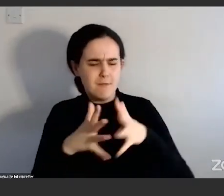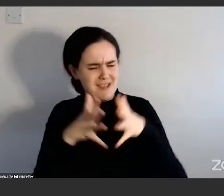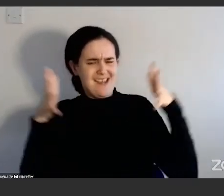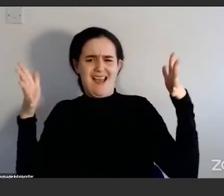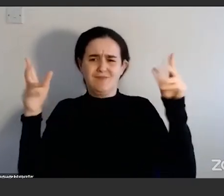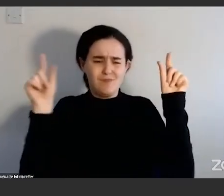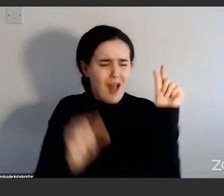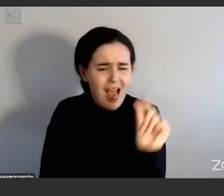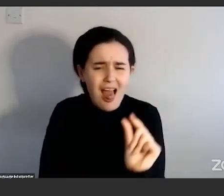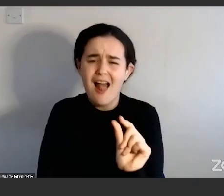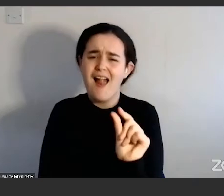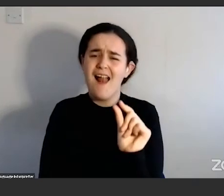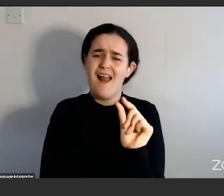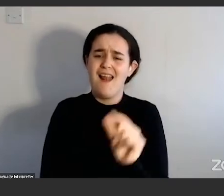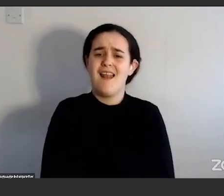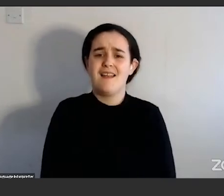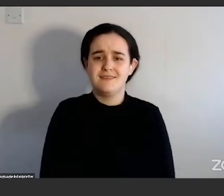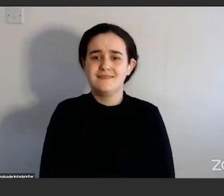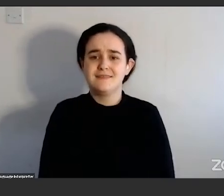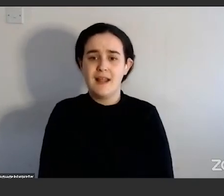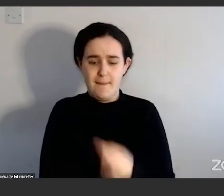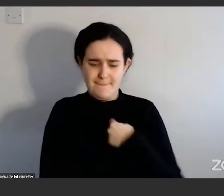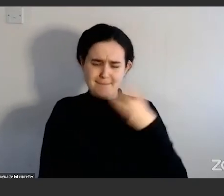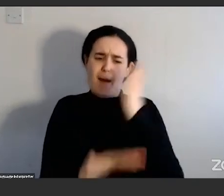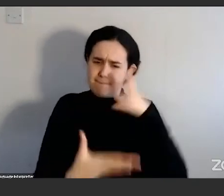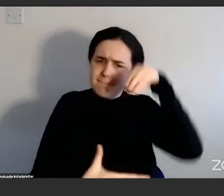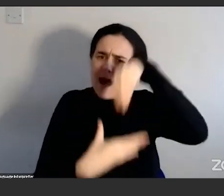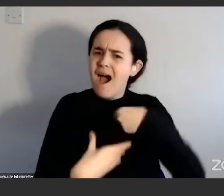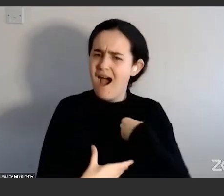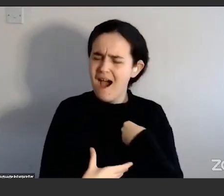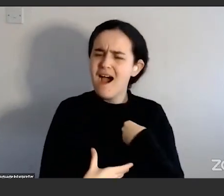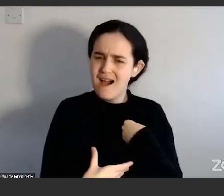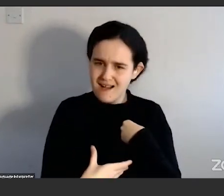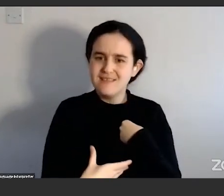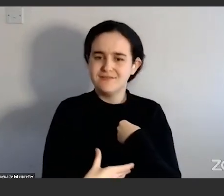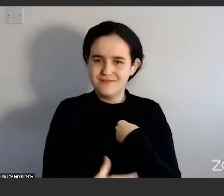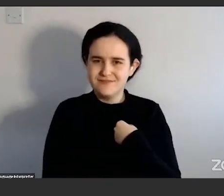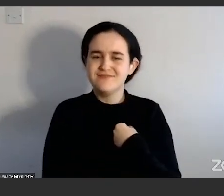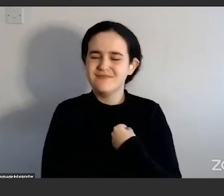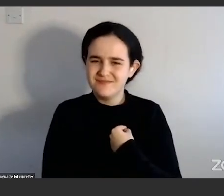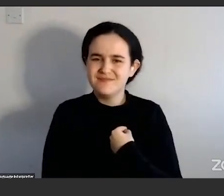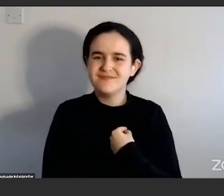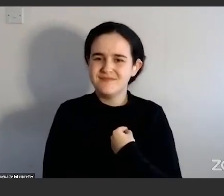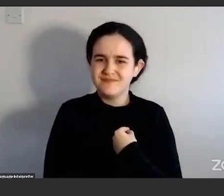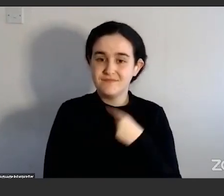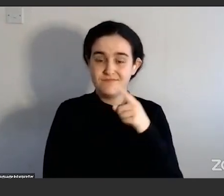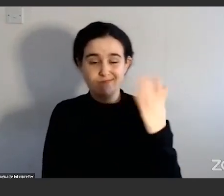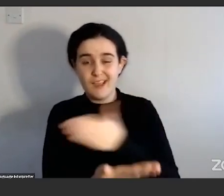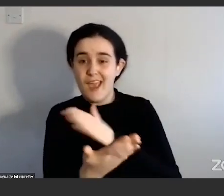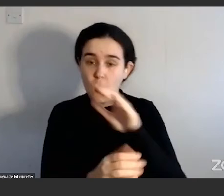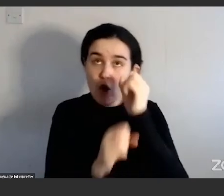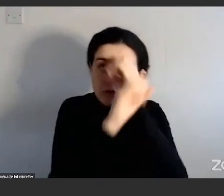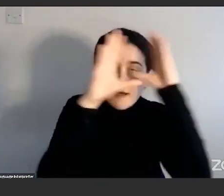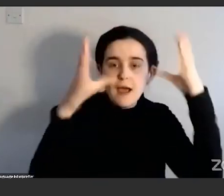let me be part of it all. Share your dreams with me.